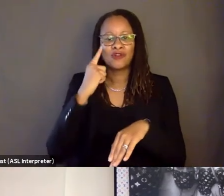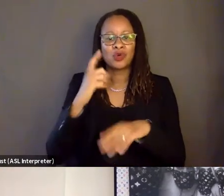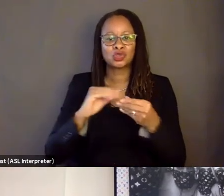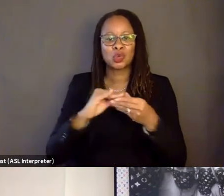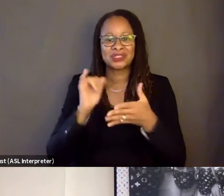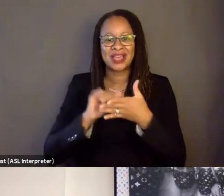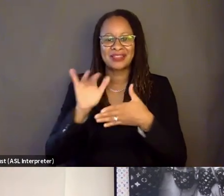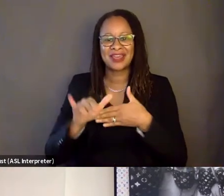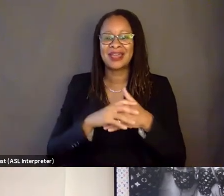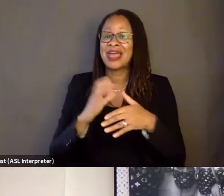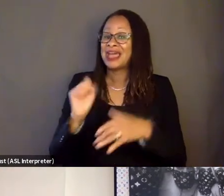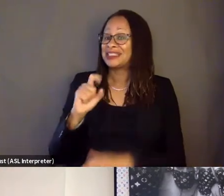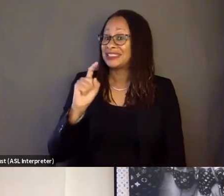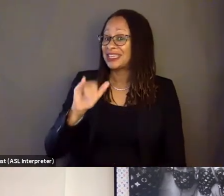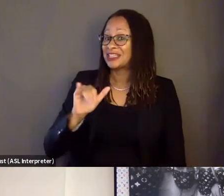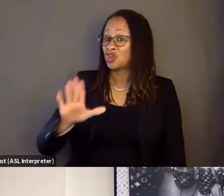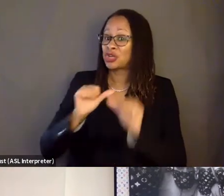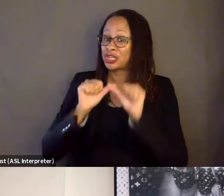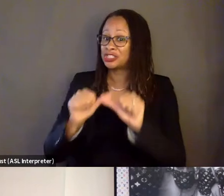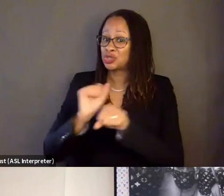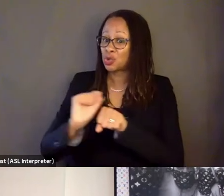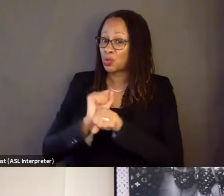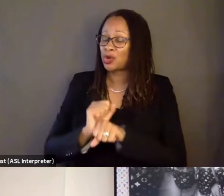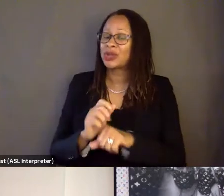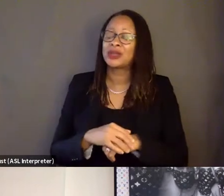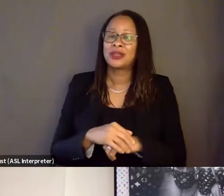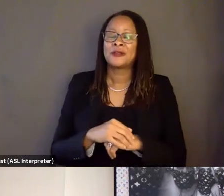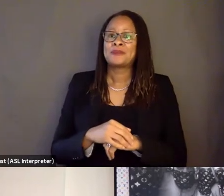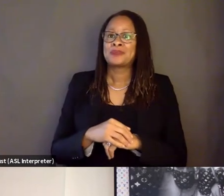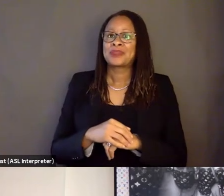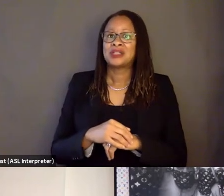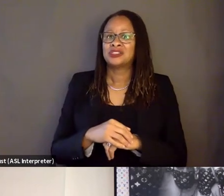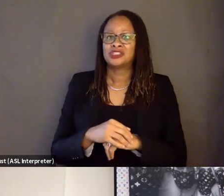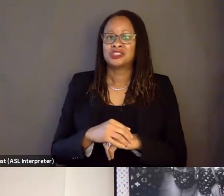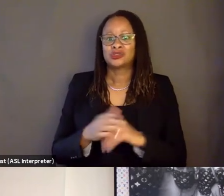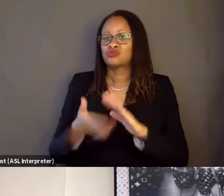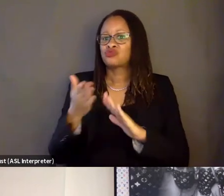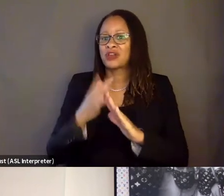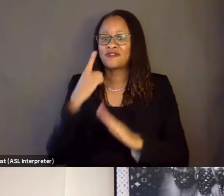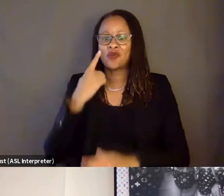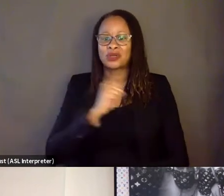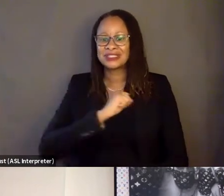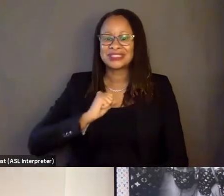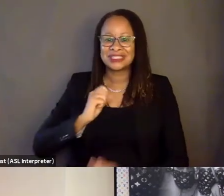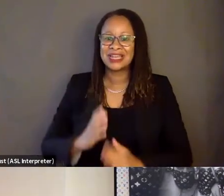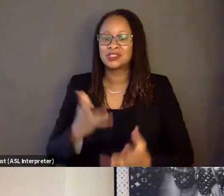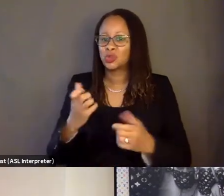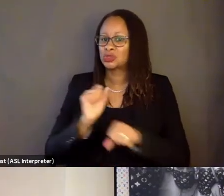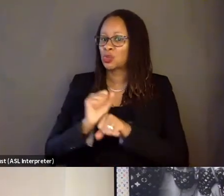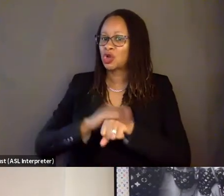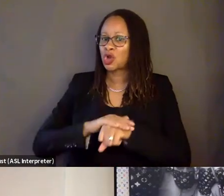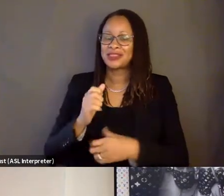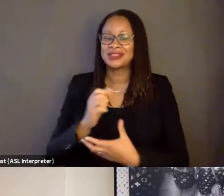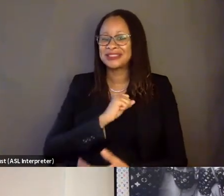her continued work and her continued fight with Fair Fight. She didn't just go run for the Senate. She wanted to work on the system that she saw as so